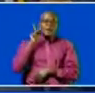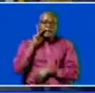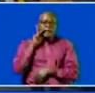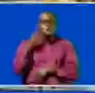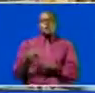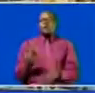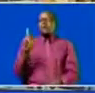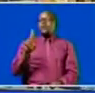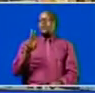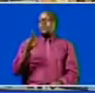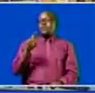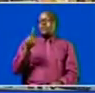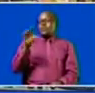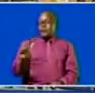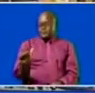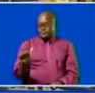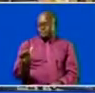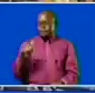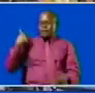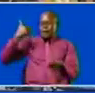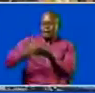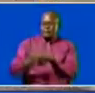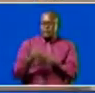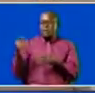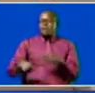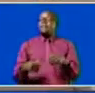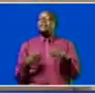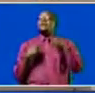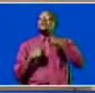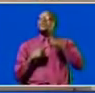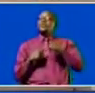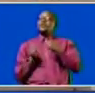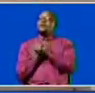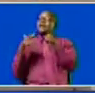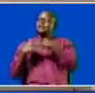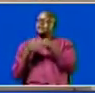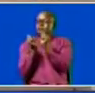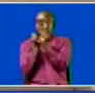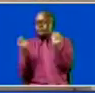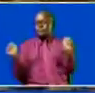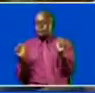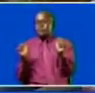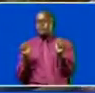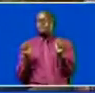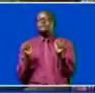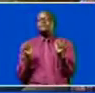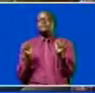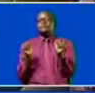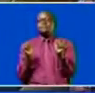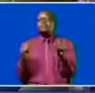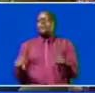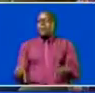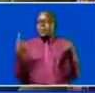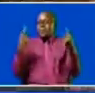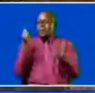or Runda. At least until the June 19th High Court verdict that okayed their release on bail. Dramatic events